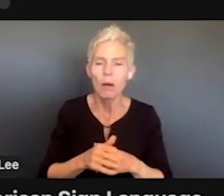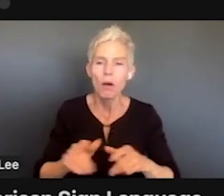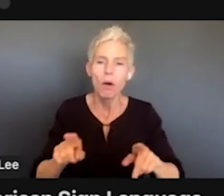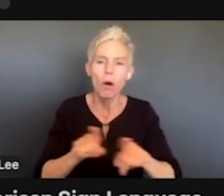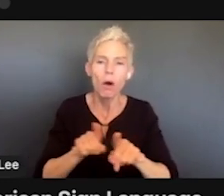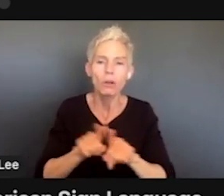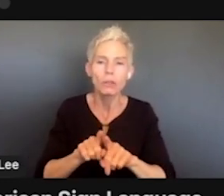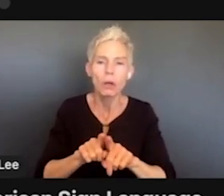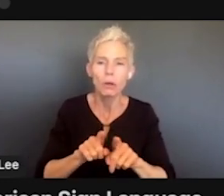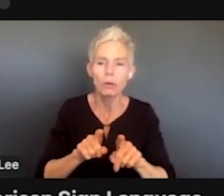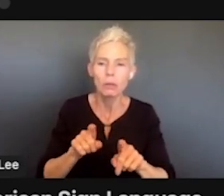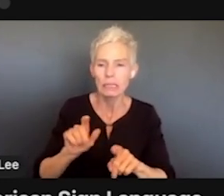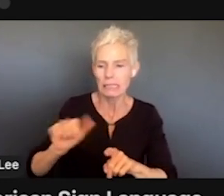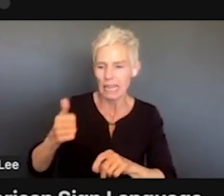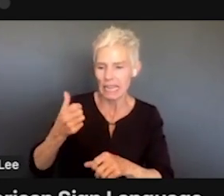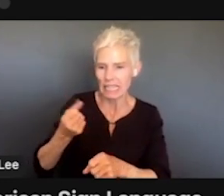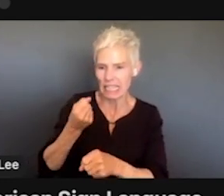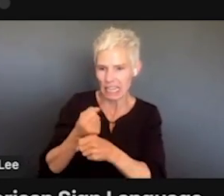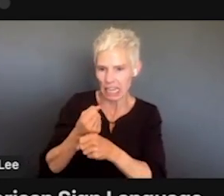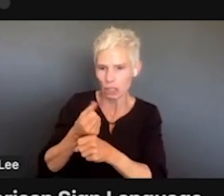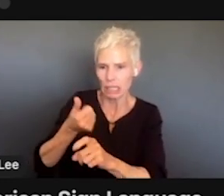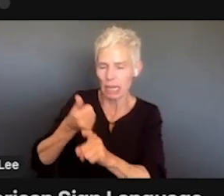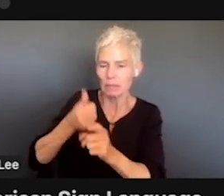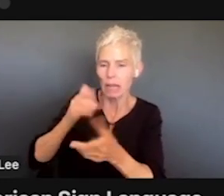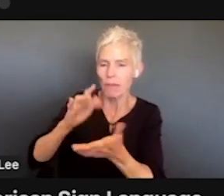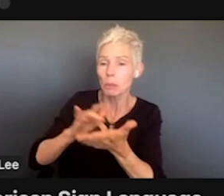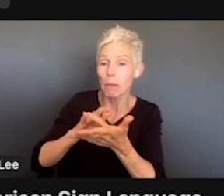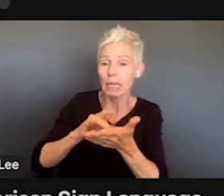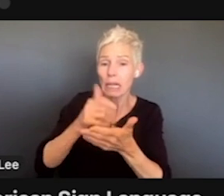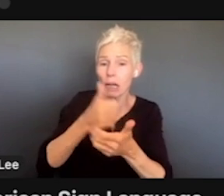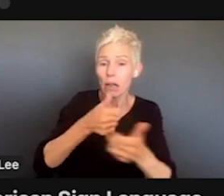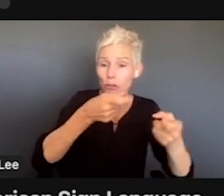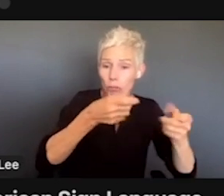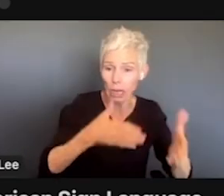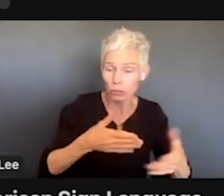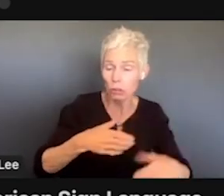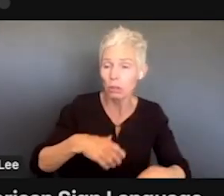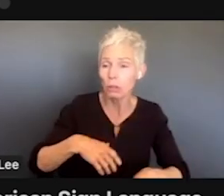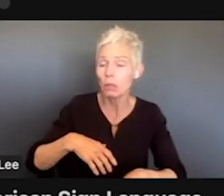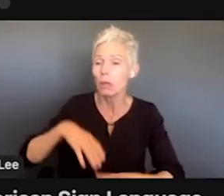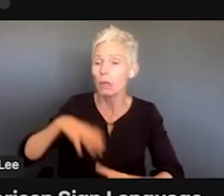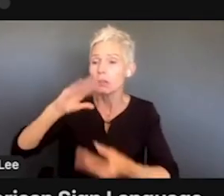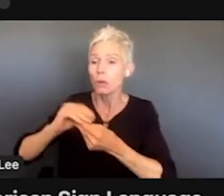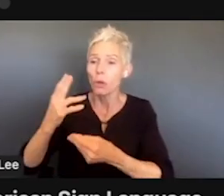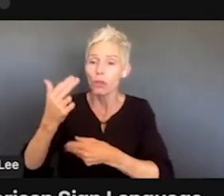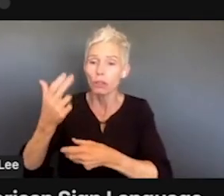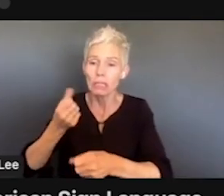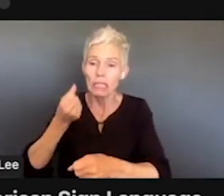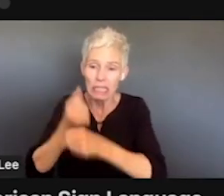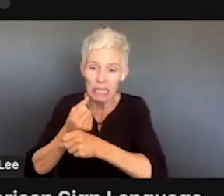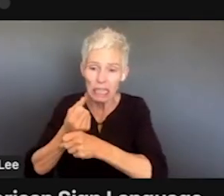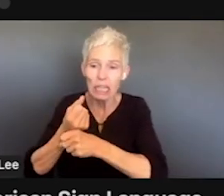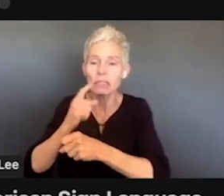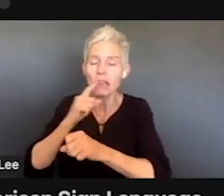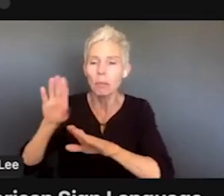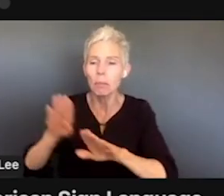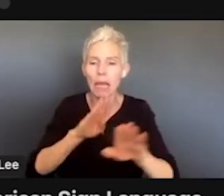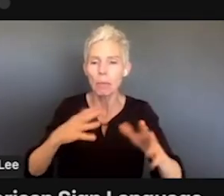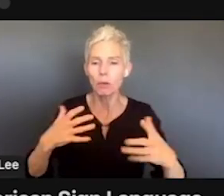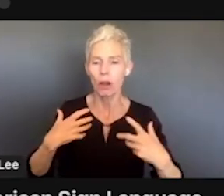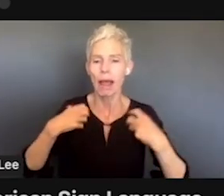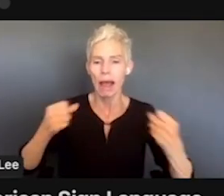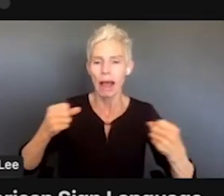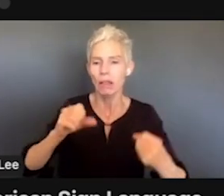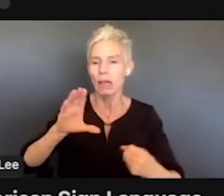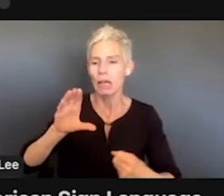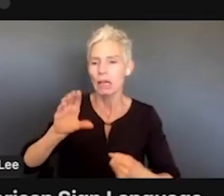10 years as medical director and 13 years as the behavioral health commissioner. So, and has had